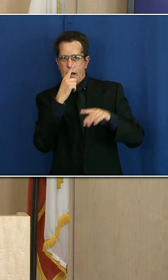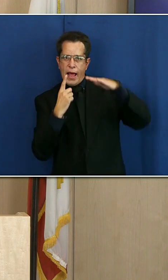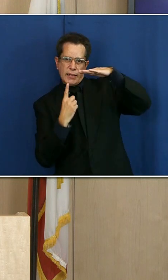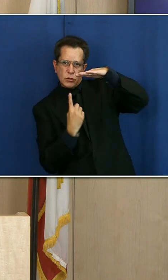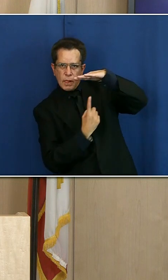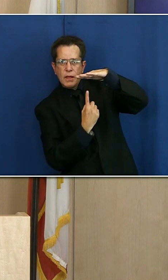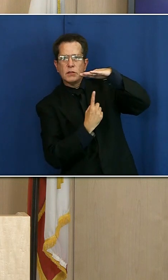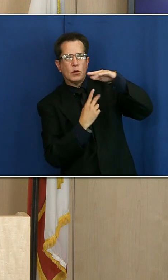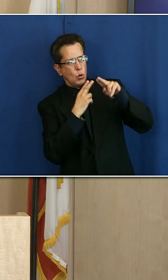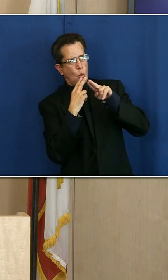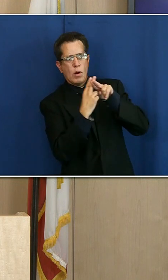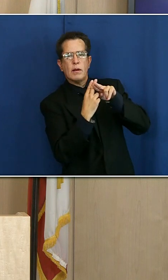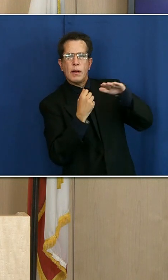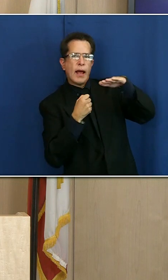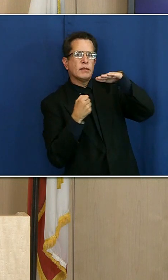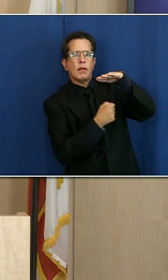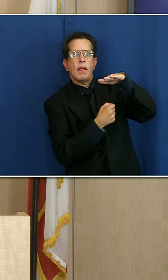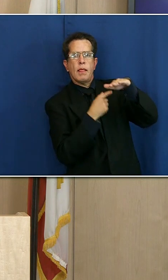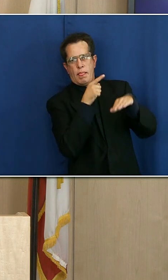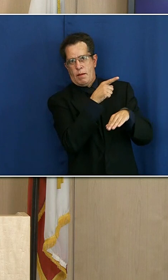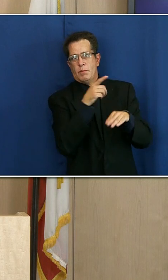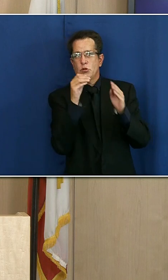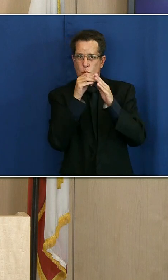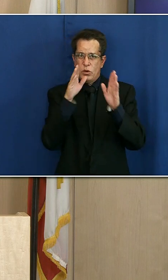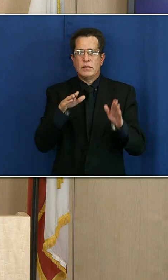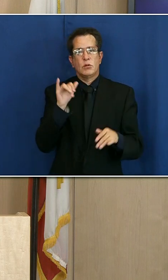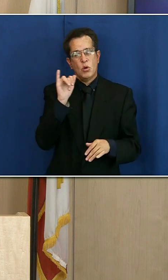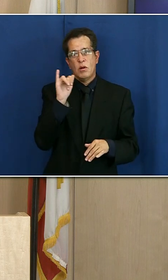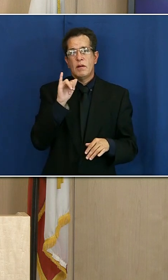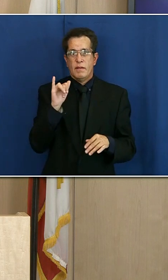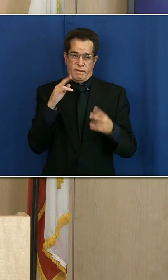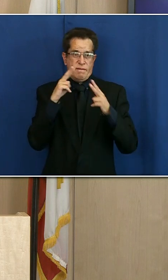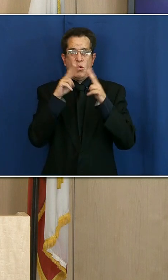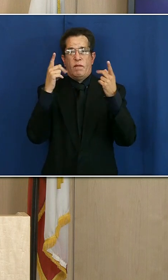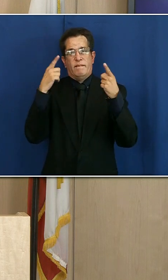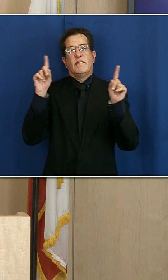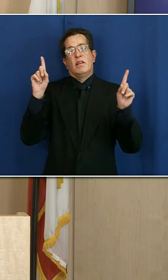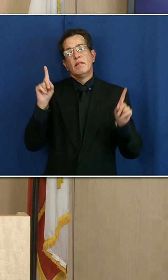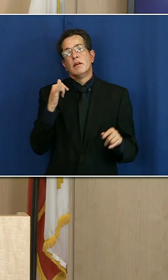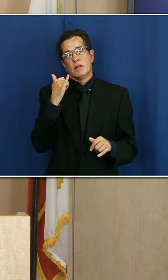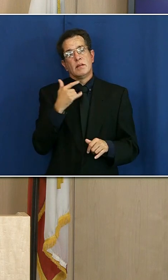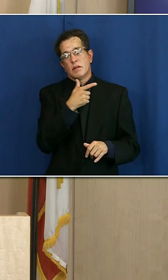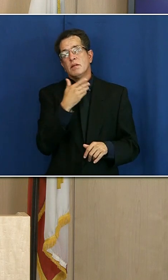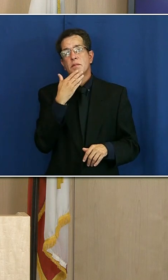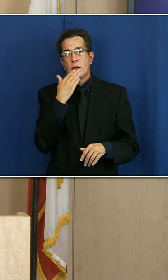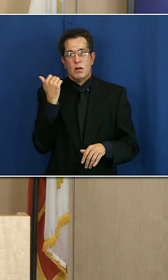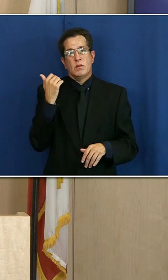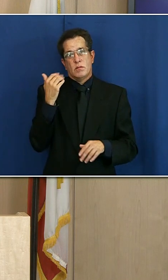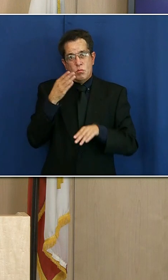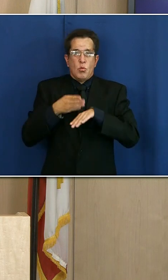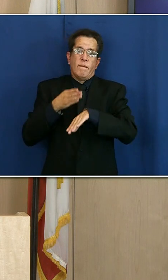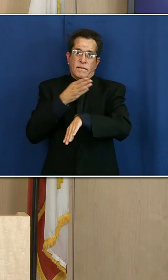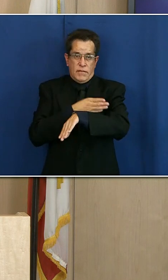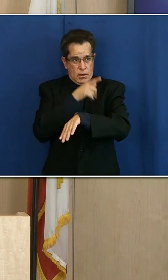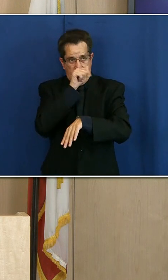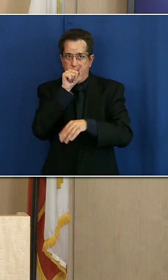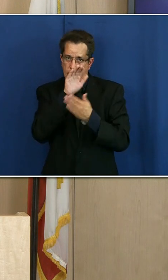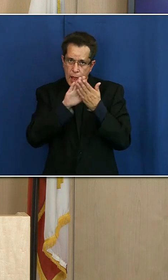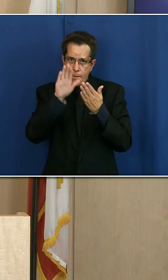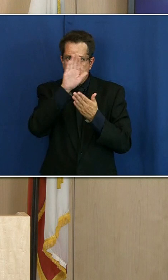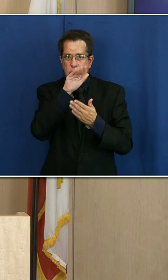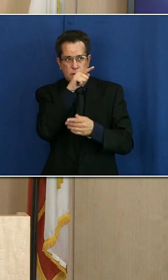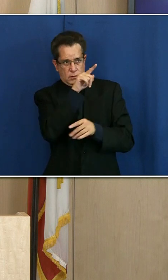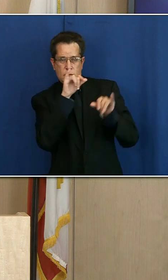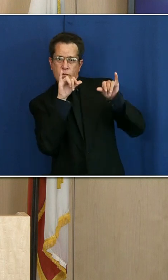quarantine of those students, which is very, very effectively being carried out both on campus and